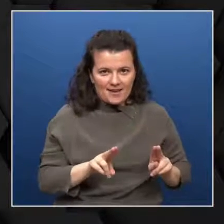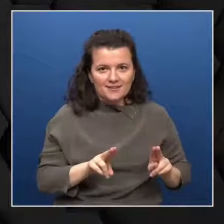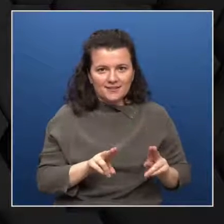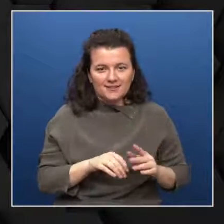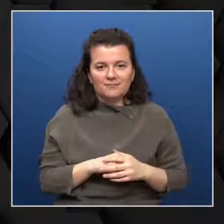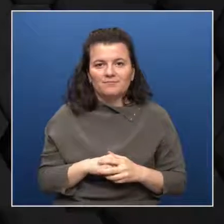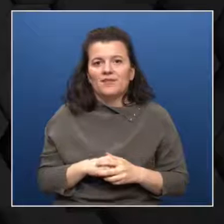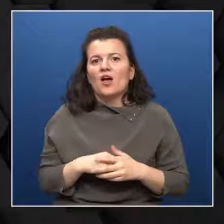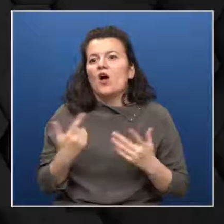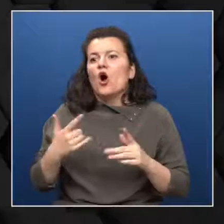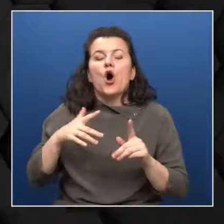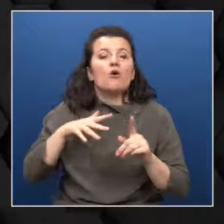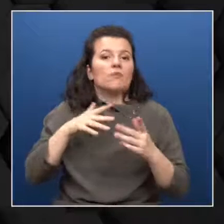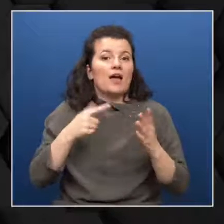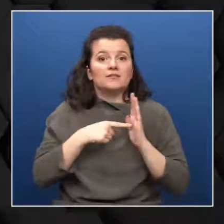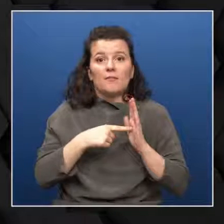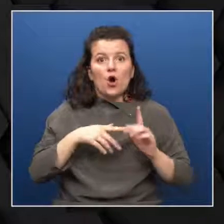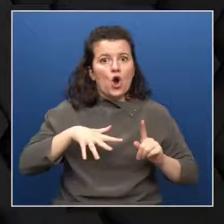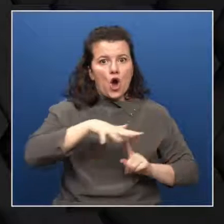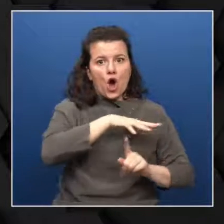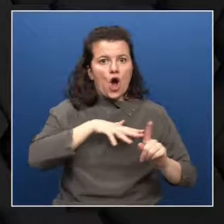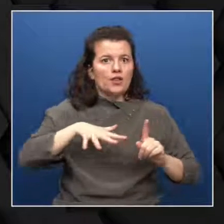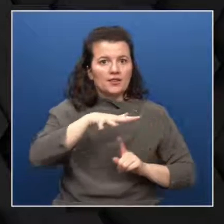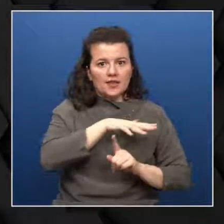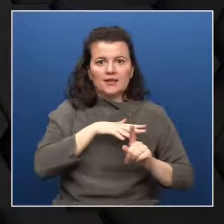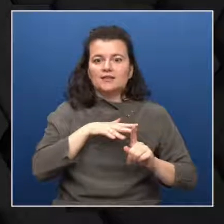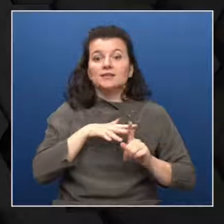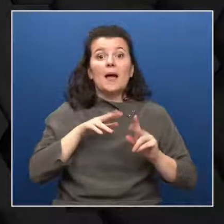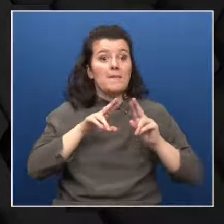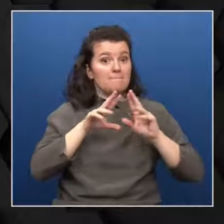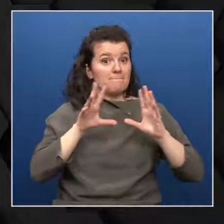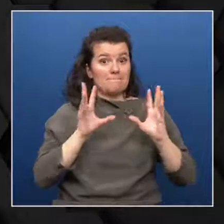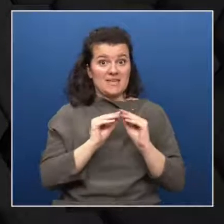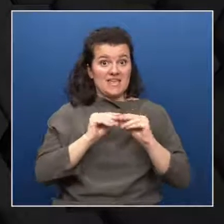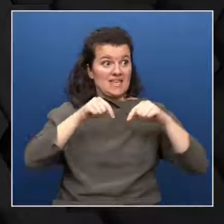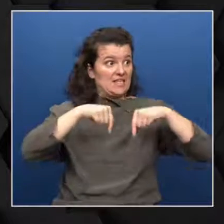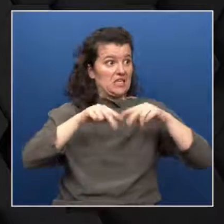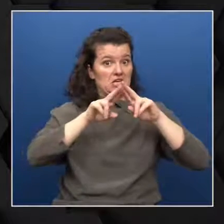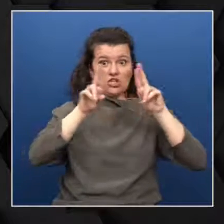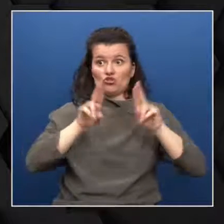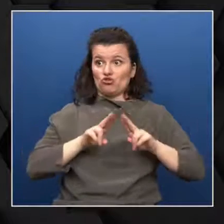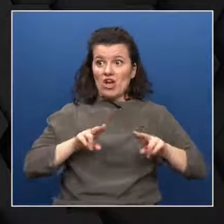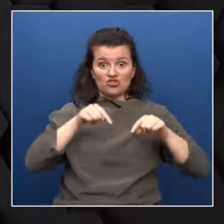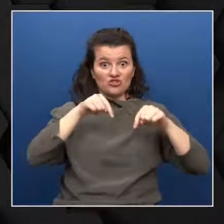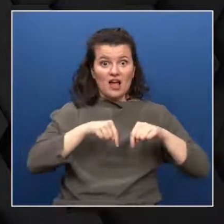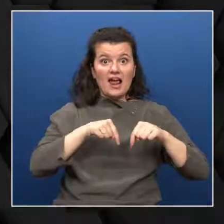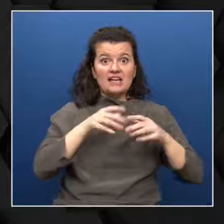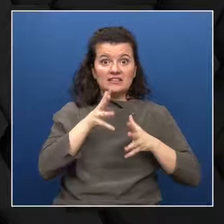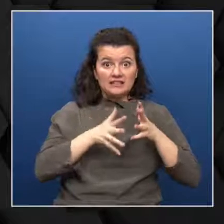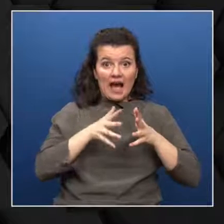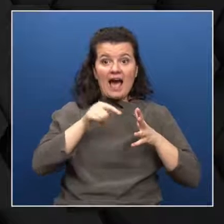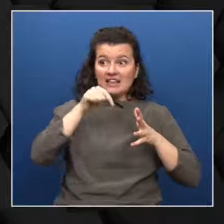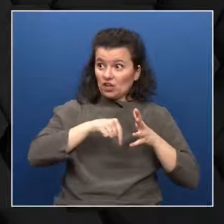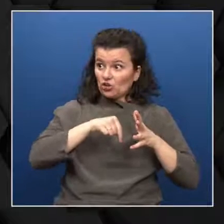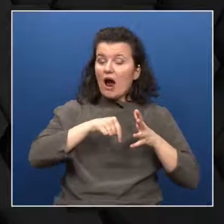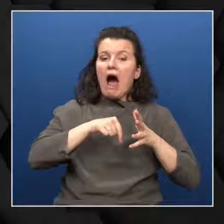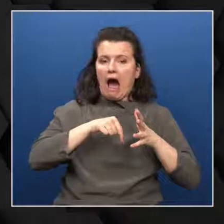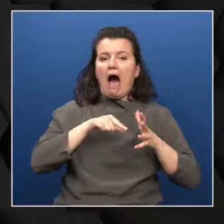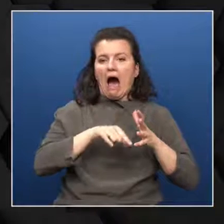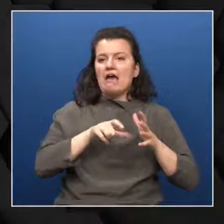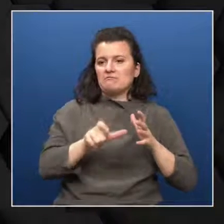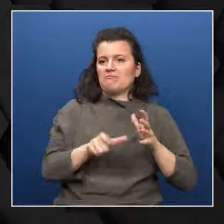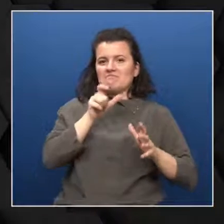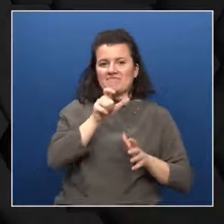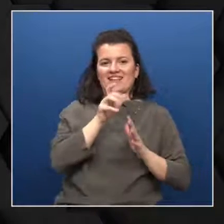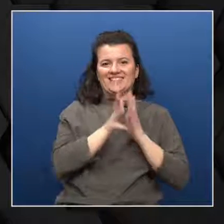different contexts, particularly at international meetings and informally when traveling and socializing. International sign is a term